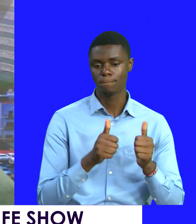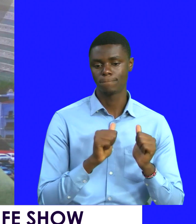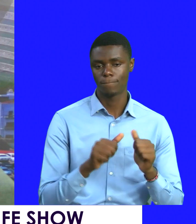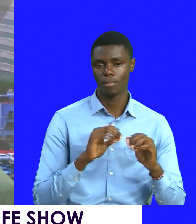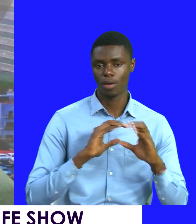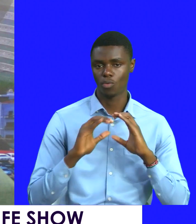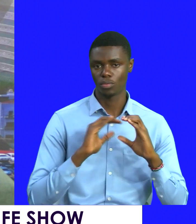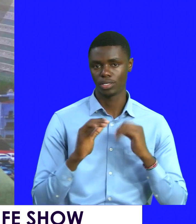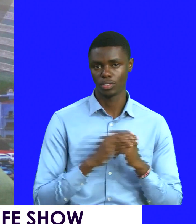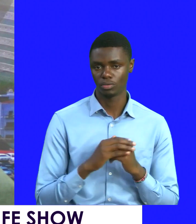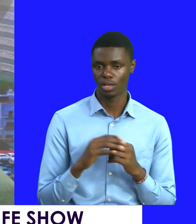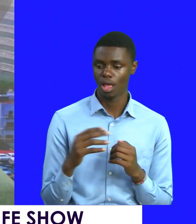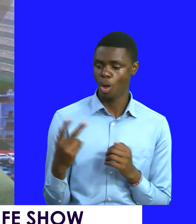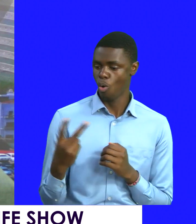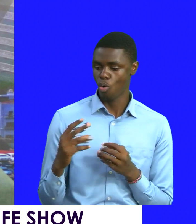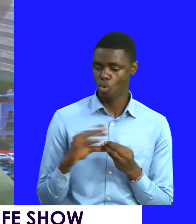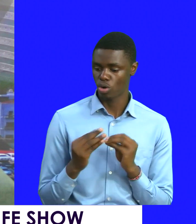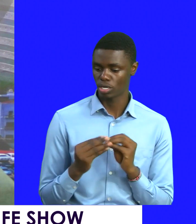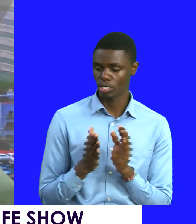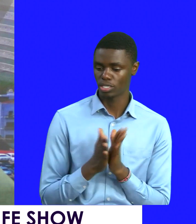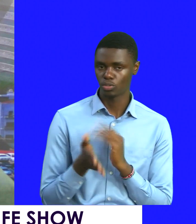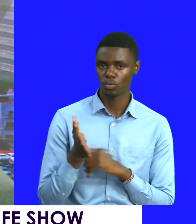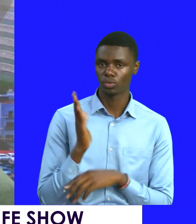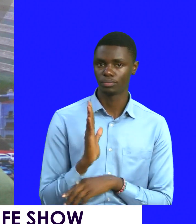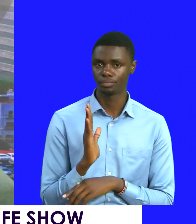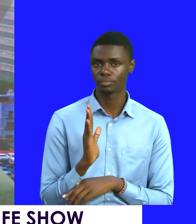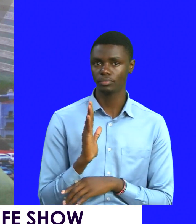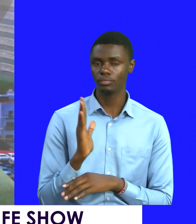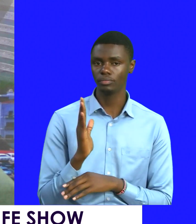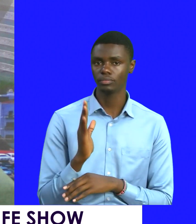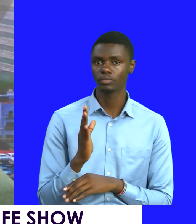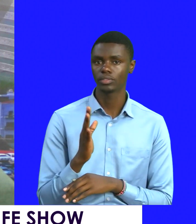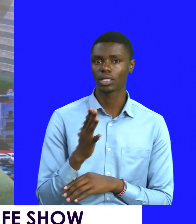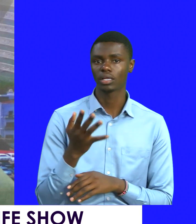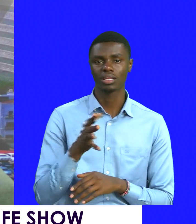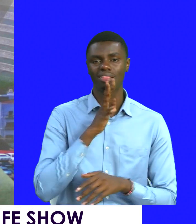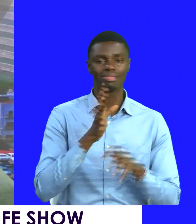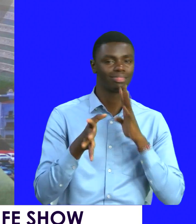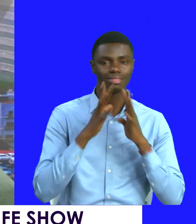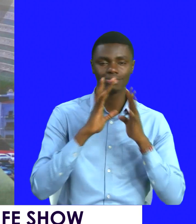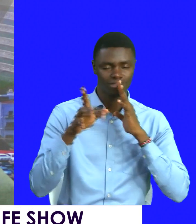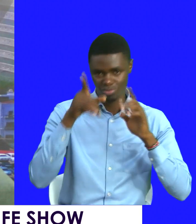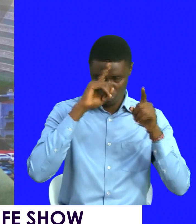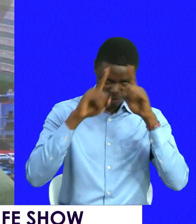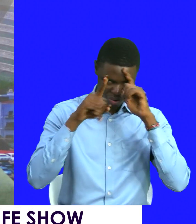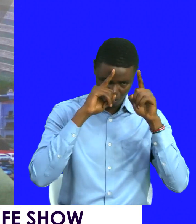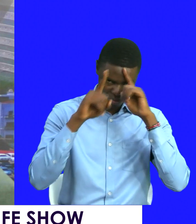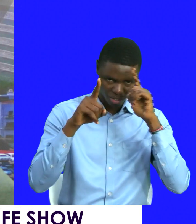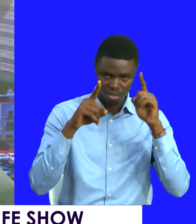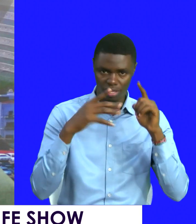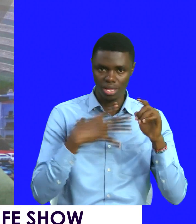communication, co-creation with God, throwing words in the air and letting it